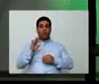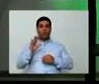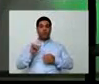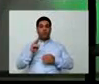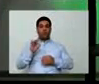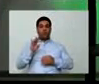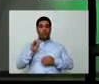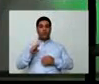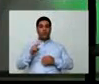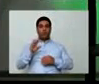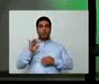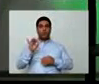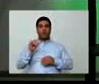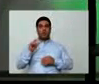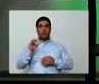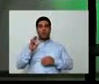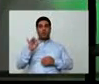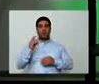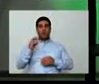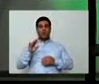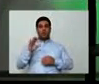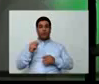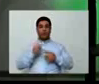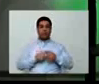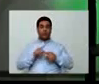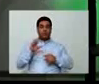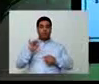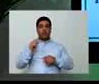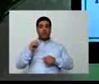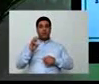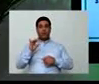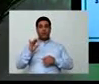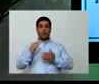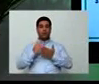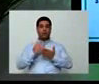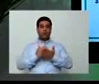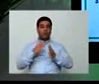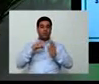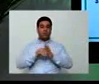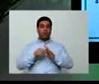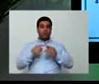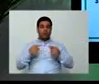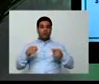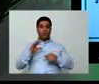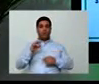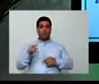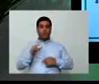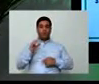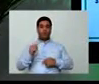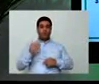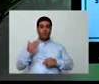komponentlar, ya'ni biogeosinozlarning hamda shu biogeosinozlarning tarkibiga kiruvchi xilma-xil turlar